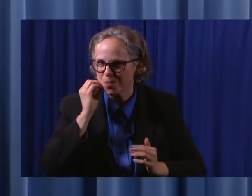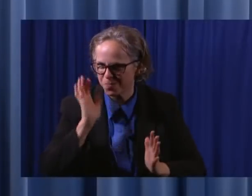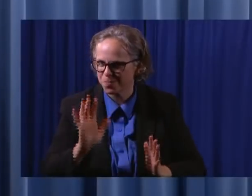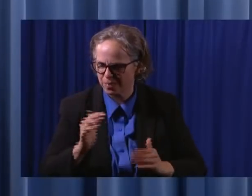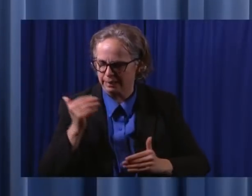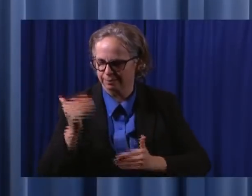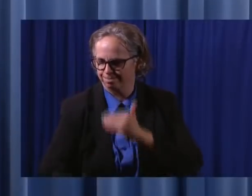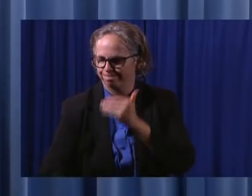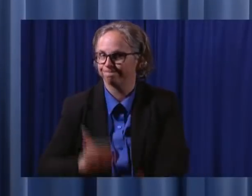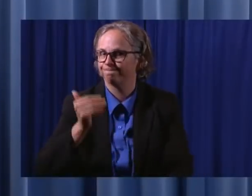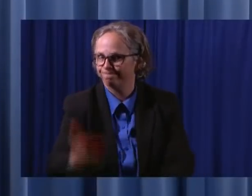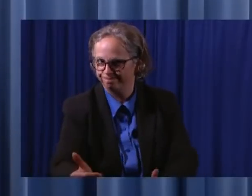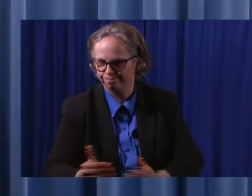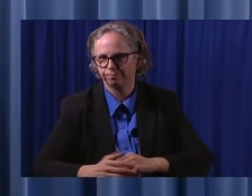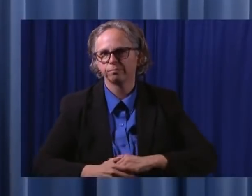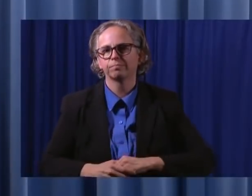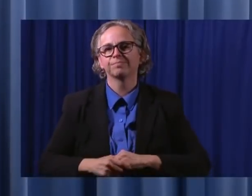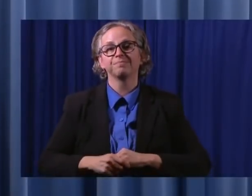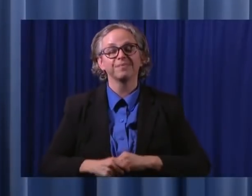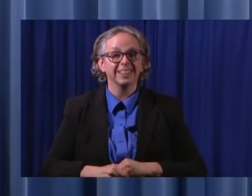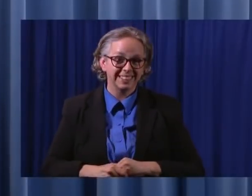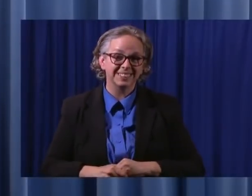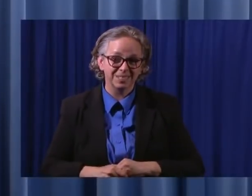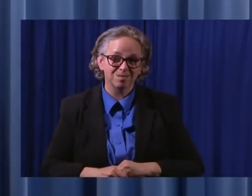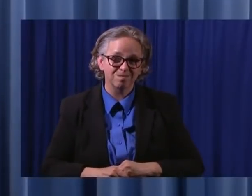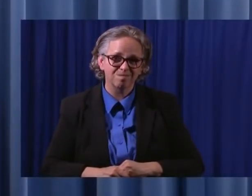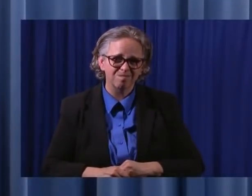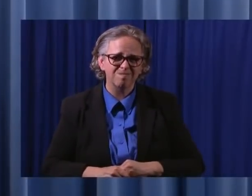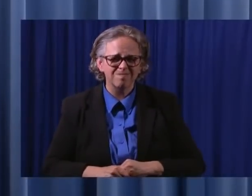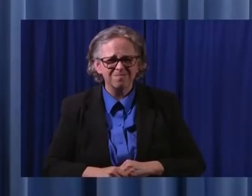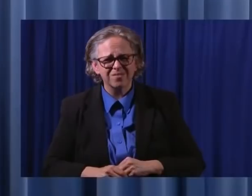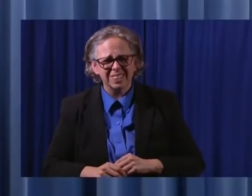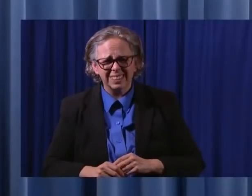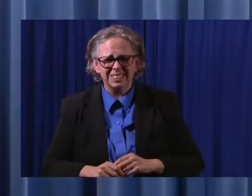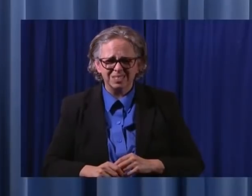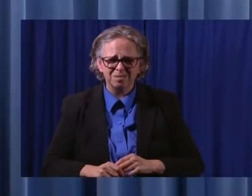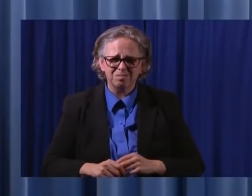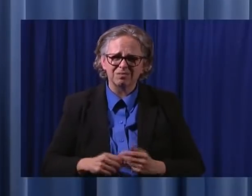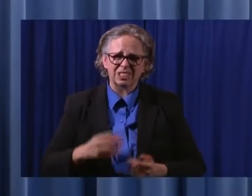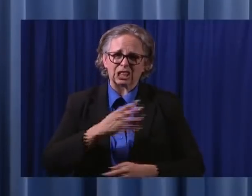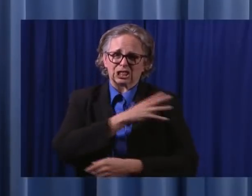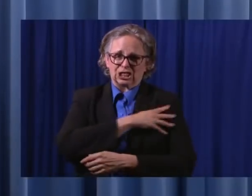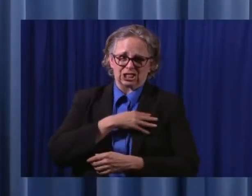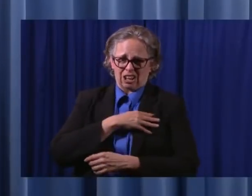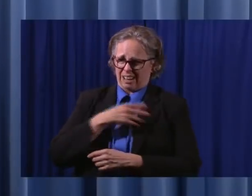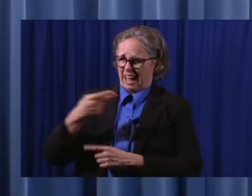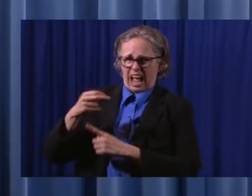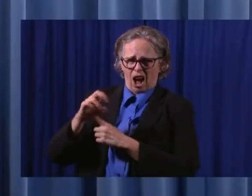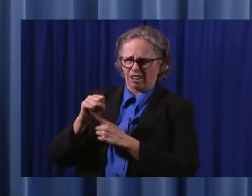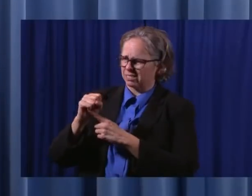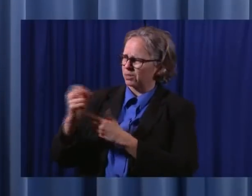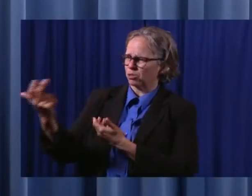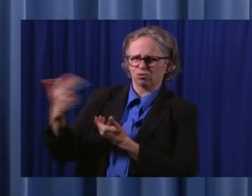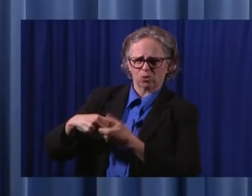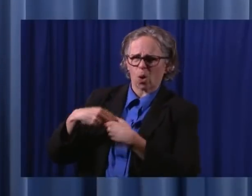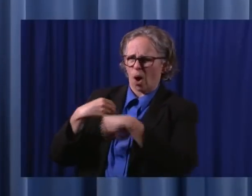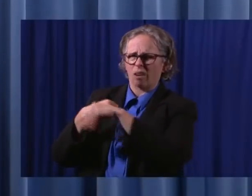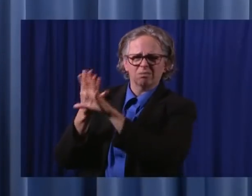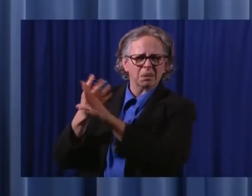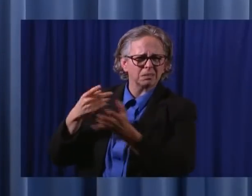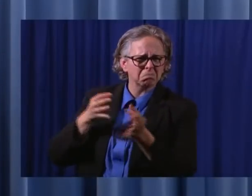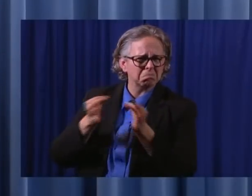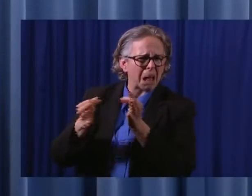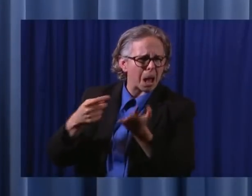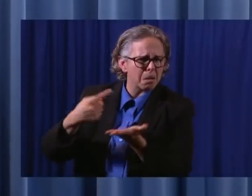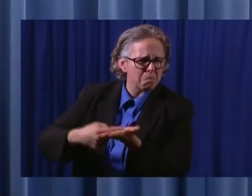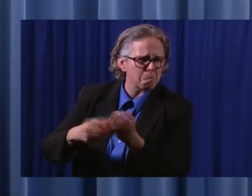We are in the process, and we'll discuss this with General Harris, but we are in the process of testing every nursing home. And the General